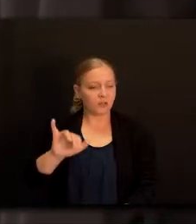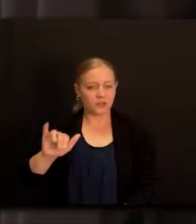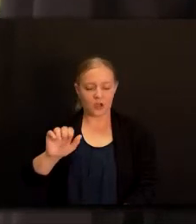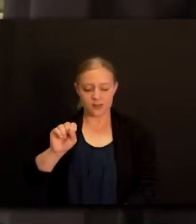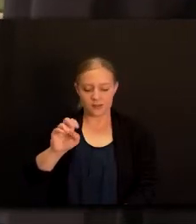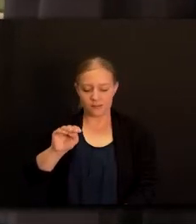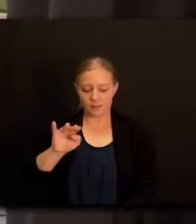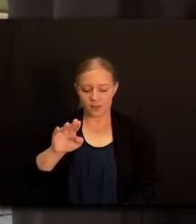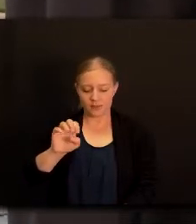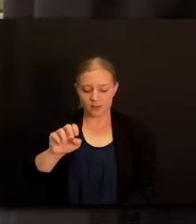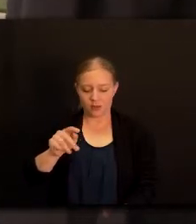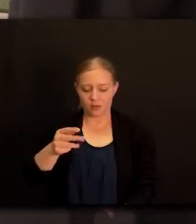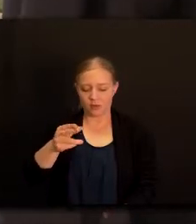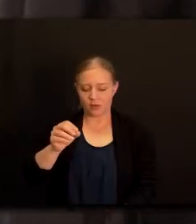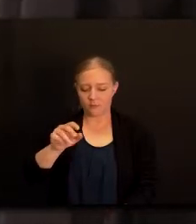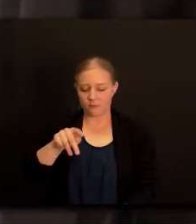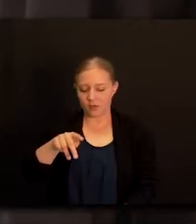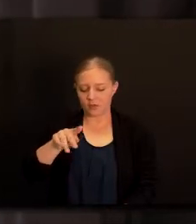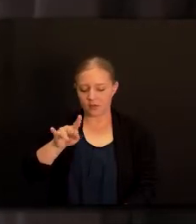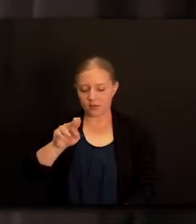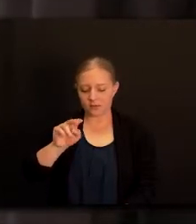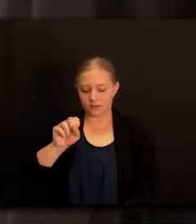Jasmine Lee Tompkins.